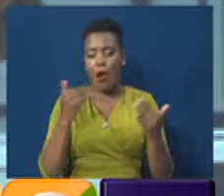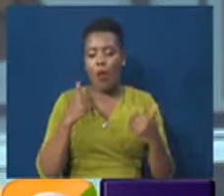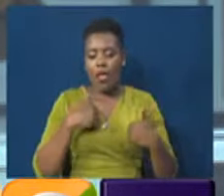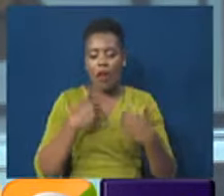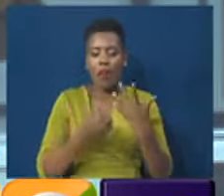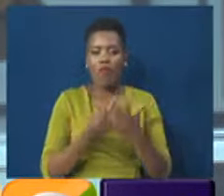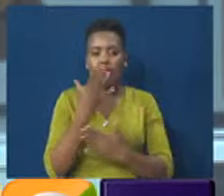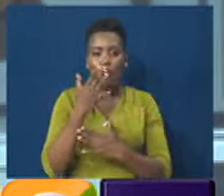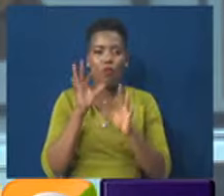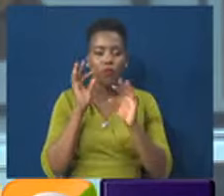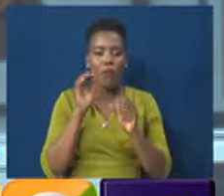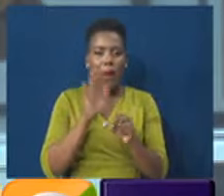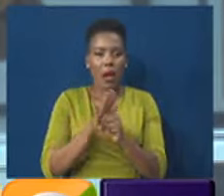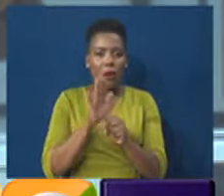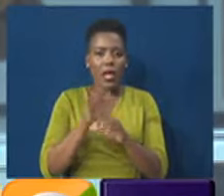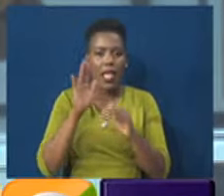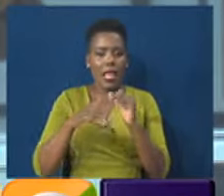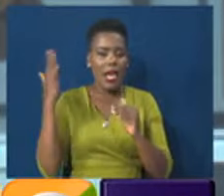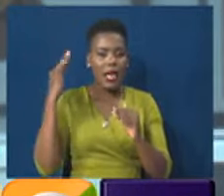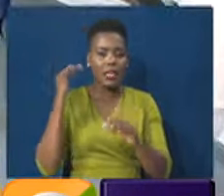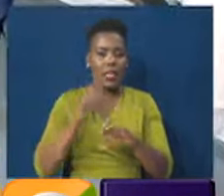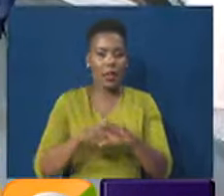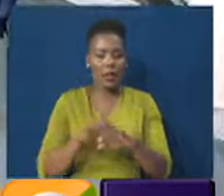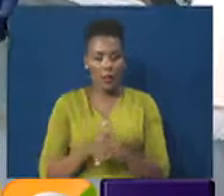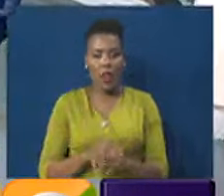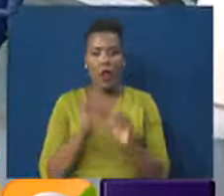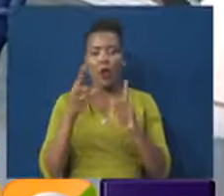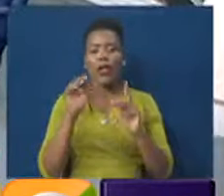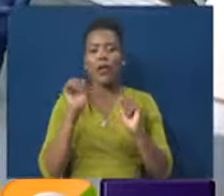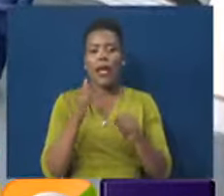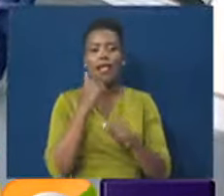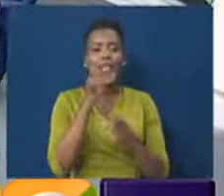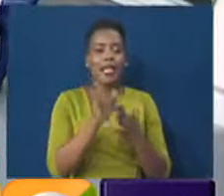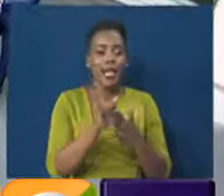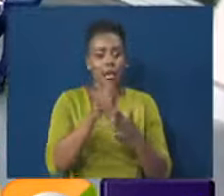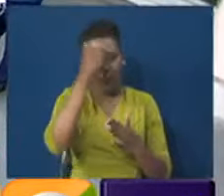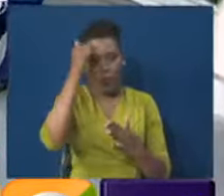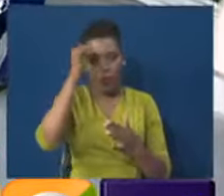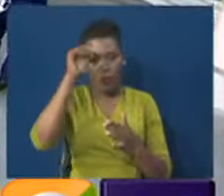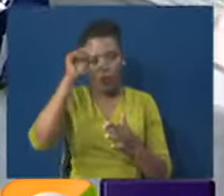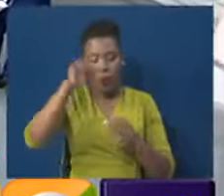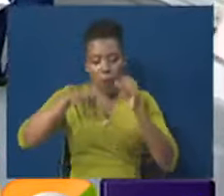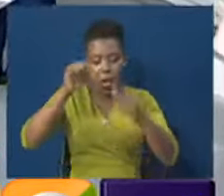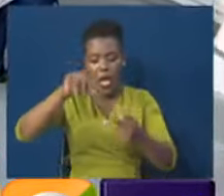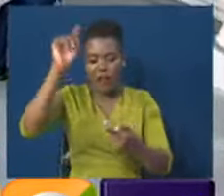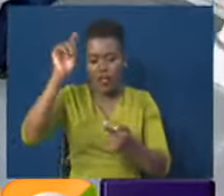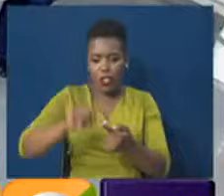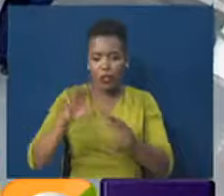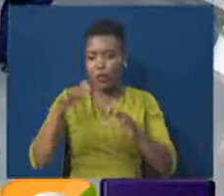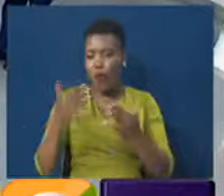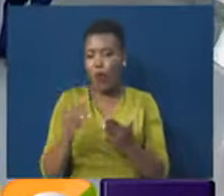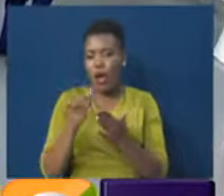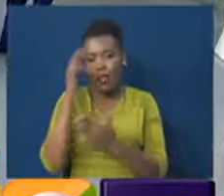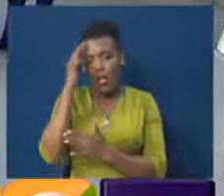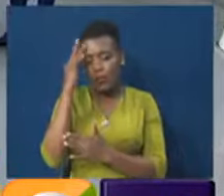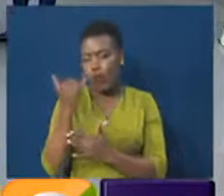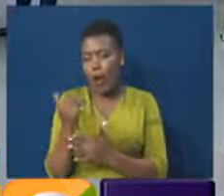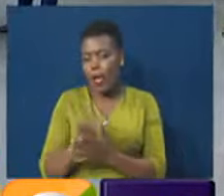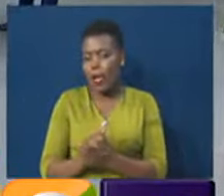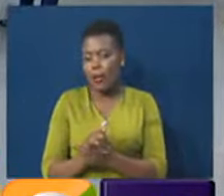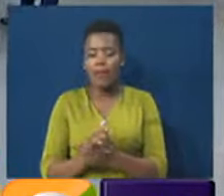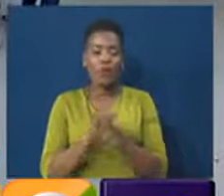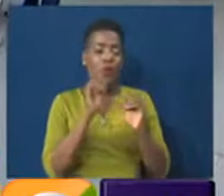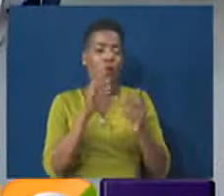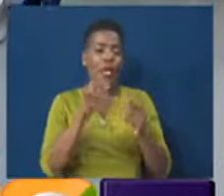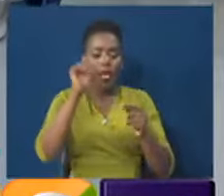In fact... Unaweza kusema hiyo kwa sababu ya kuwa mbolea imeshuka ama kwa sababu gani inakuwa bumper? Mbolea imeshuka, na pia